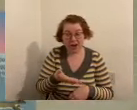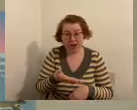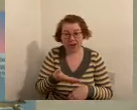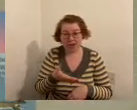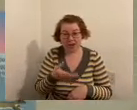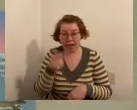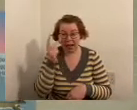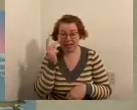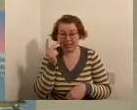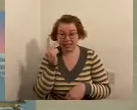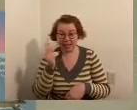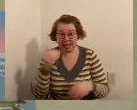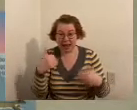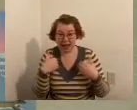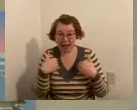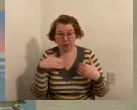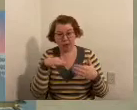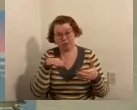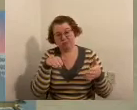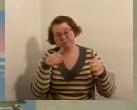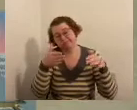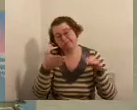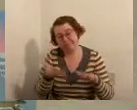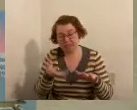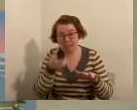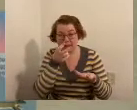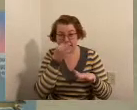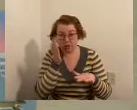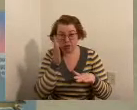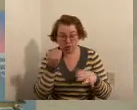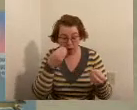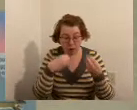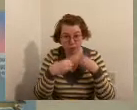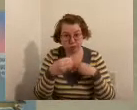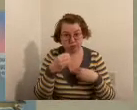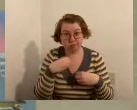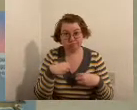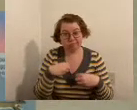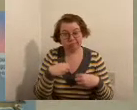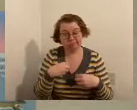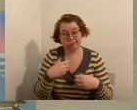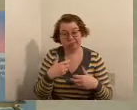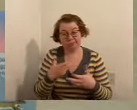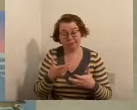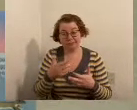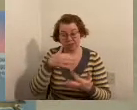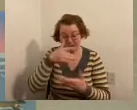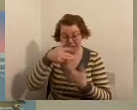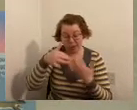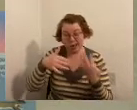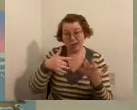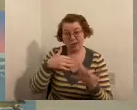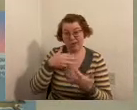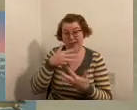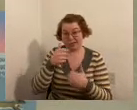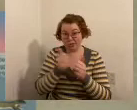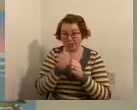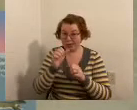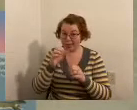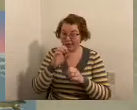I see that an animal has died, and so the bugs are going to eat it. They're interacting in the